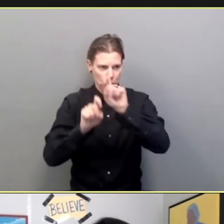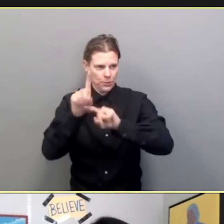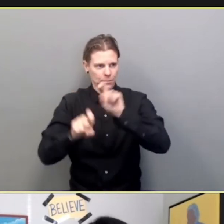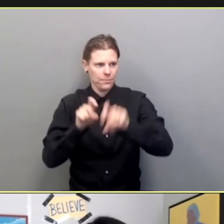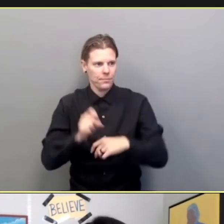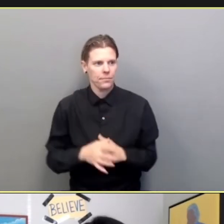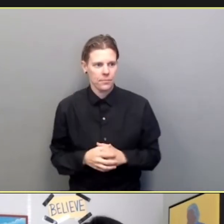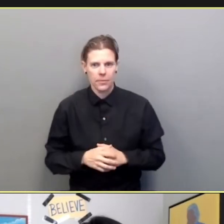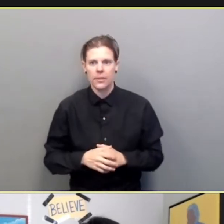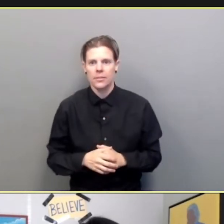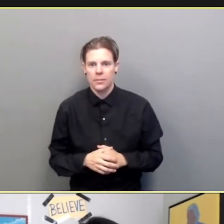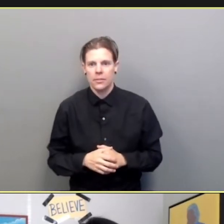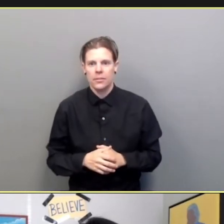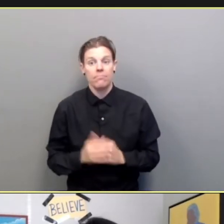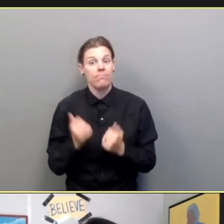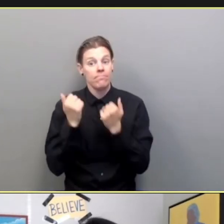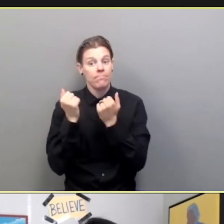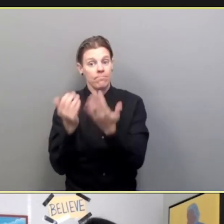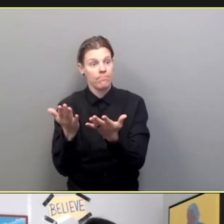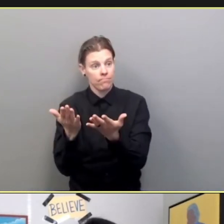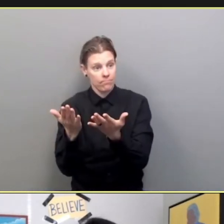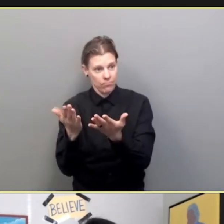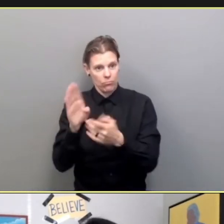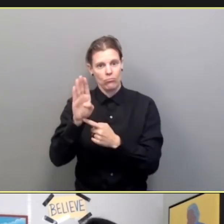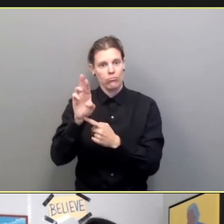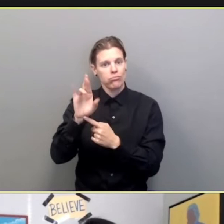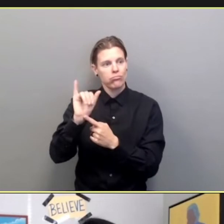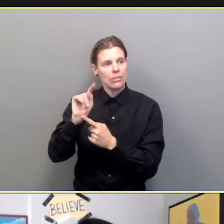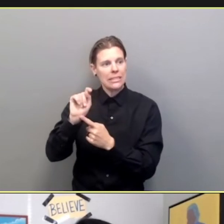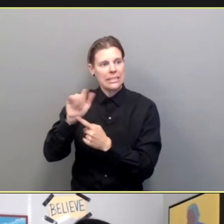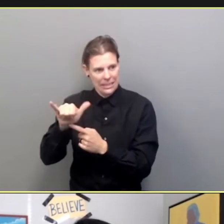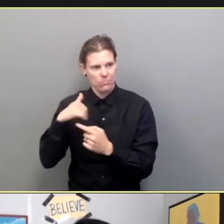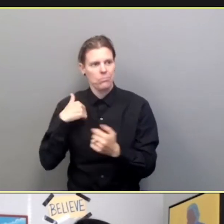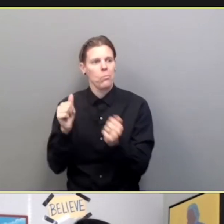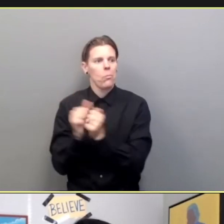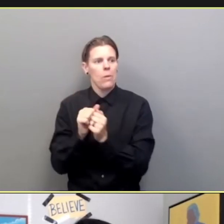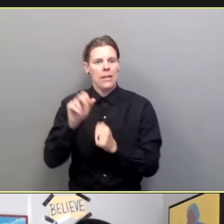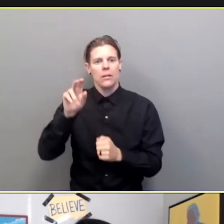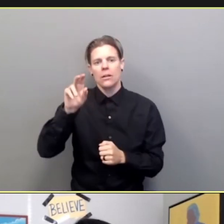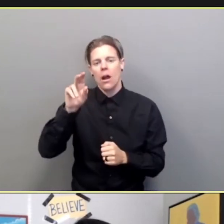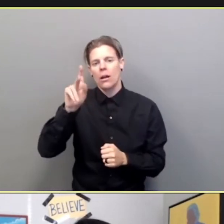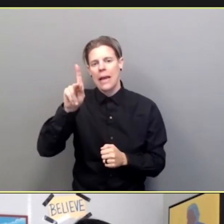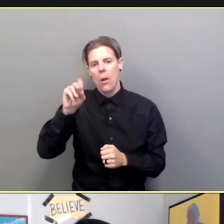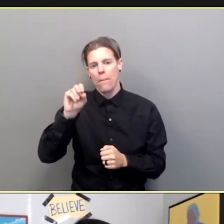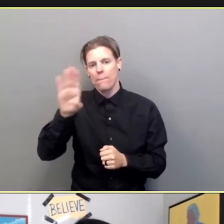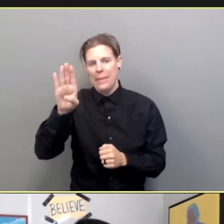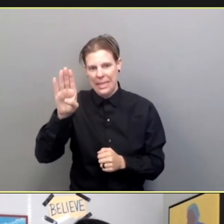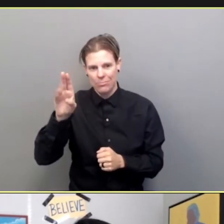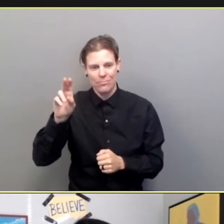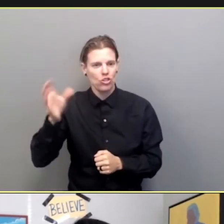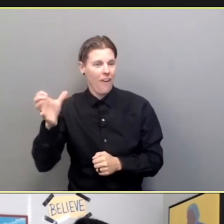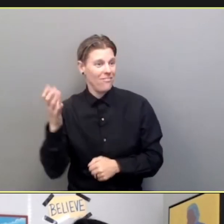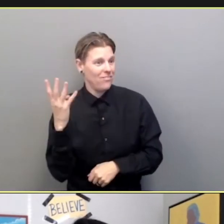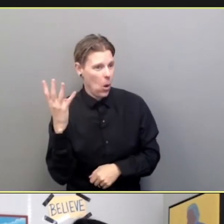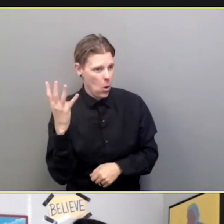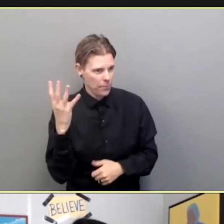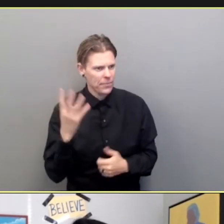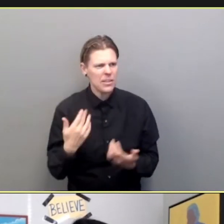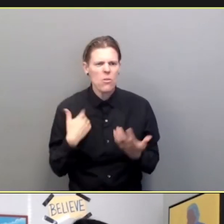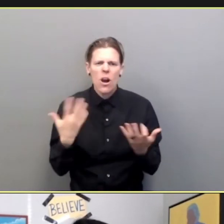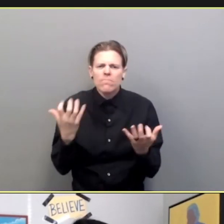question. Hi, Brittany Costello with KOB News 4. Quick question about the kids 5 to 11. I'm